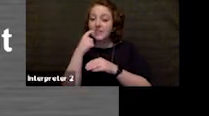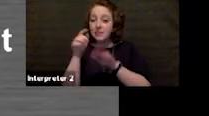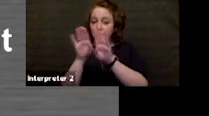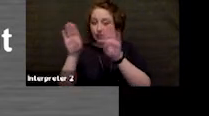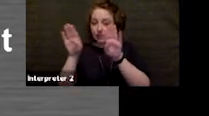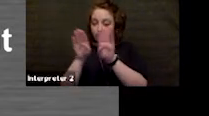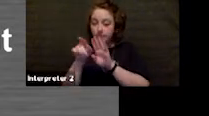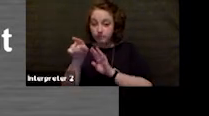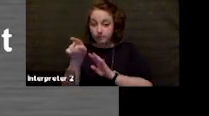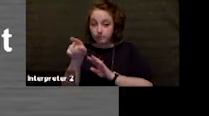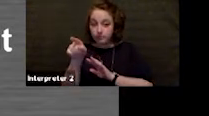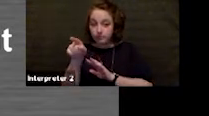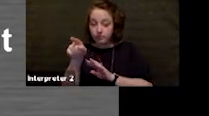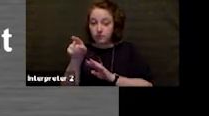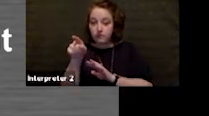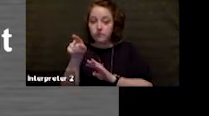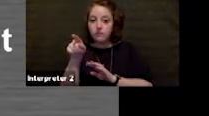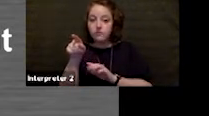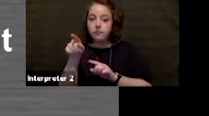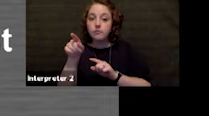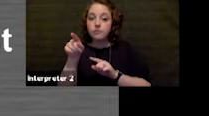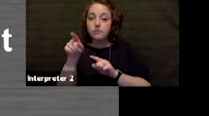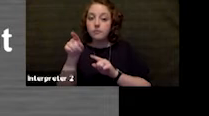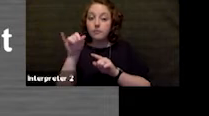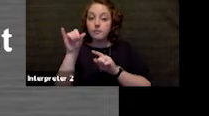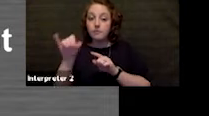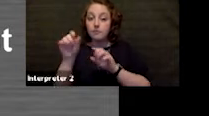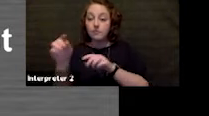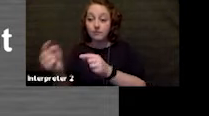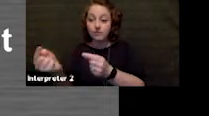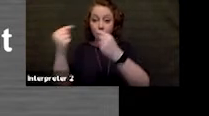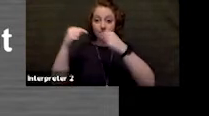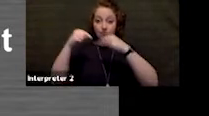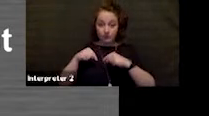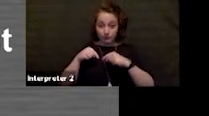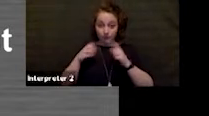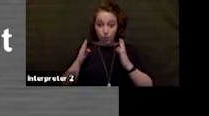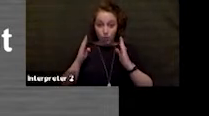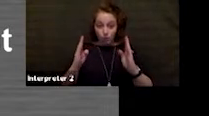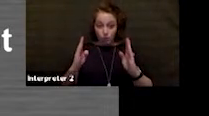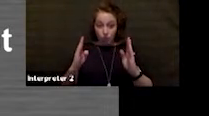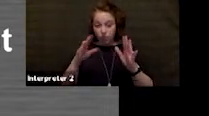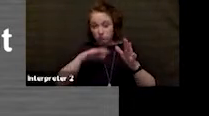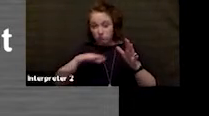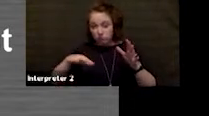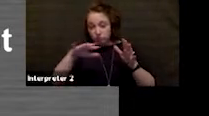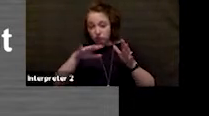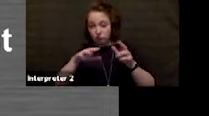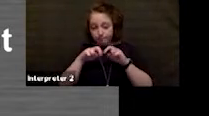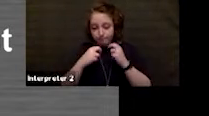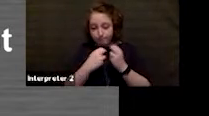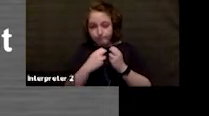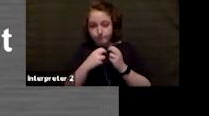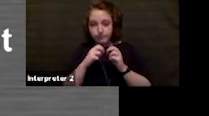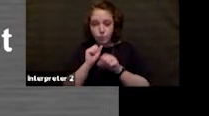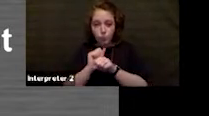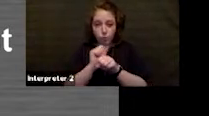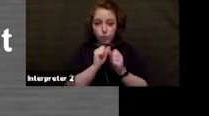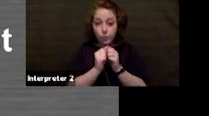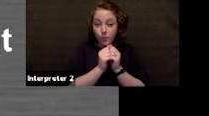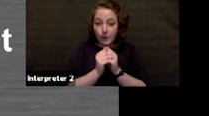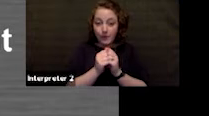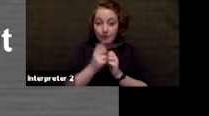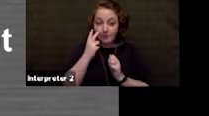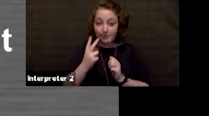are opportunities for students to group and work together out in that kind of common area. You see the student that's